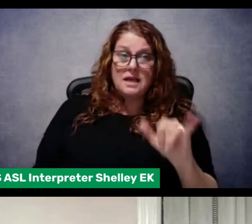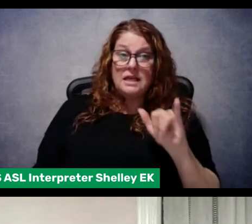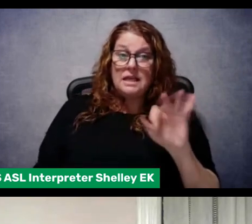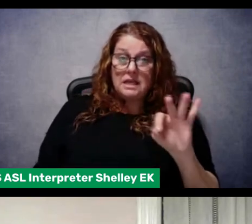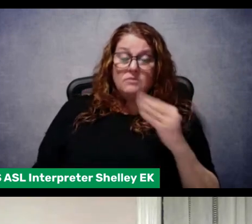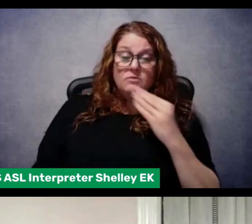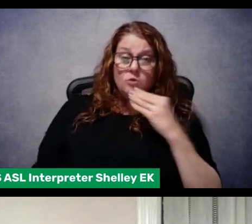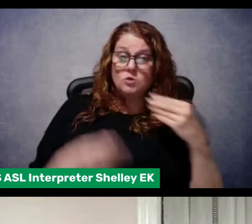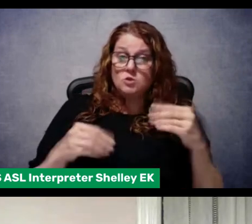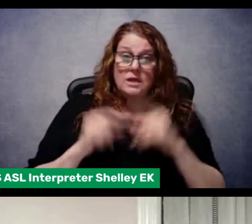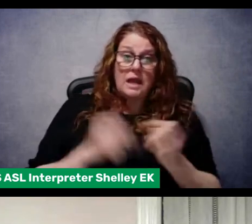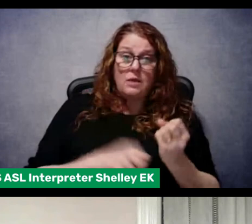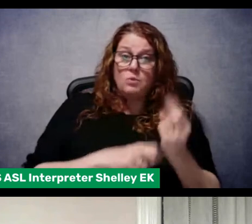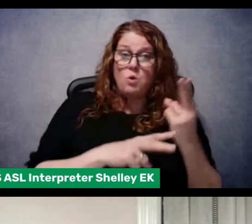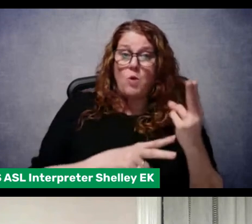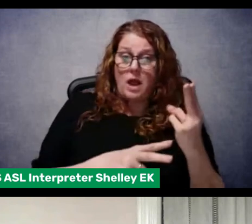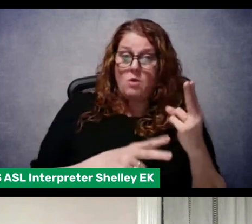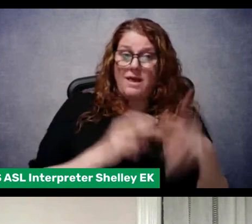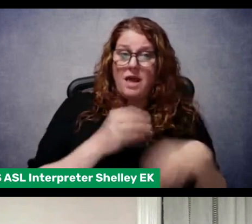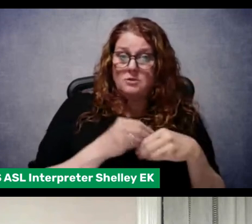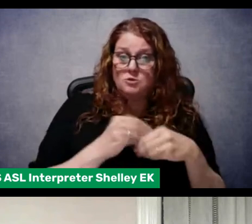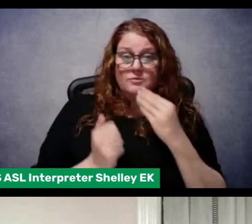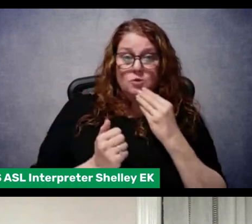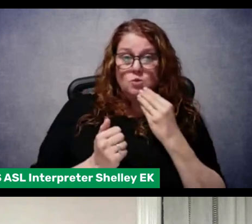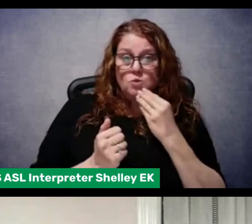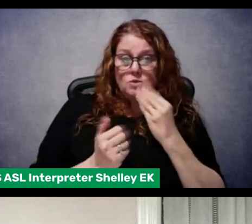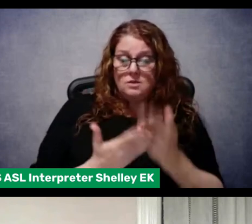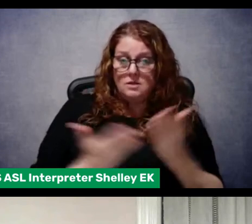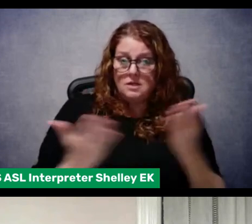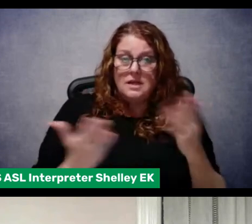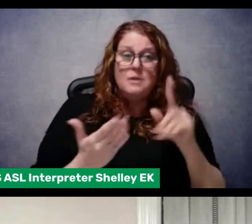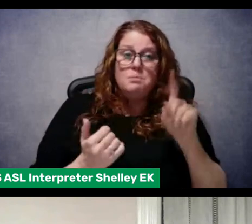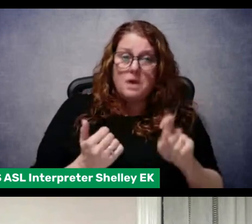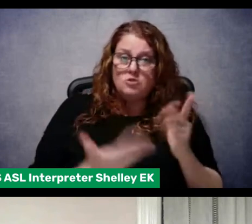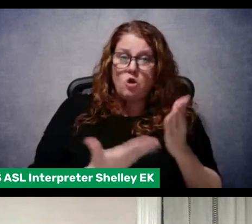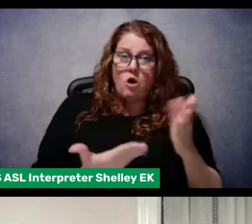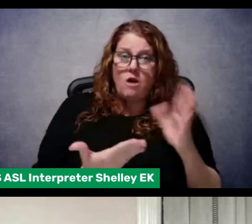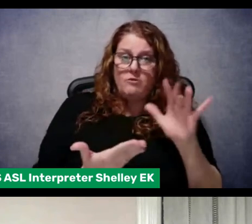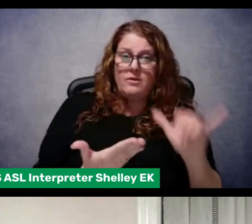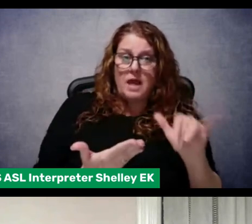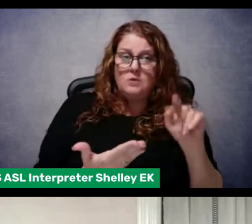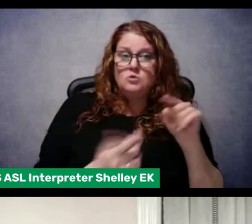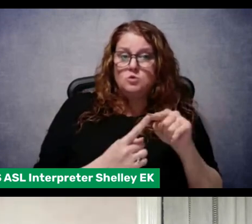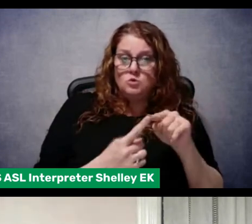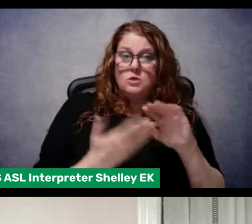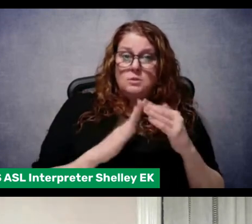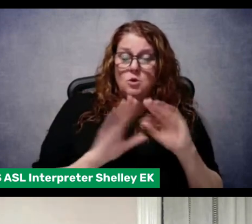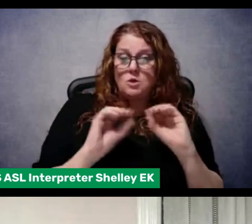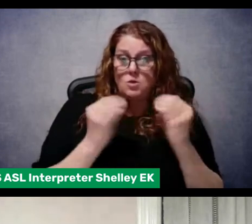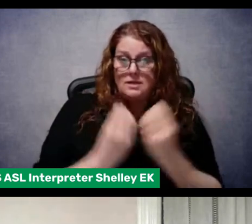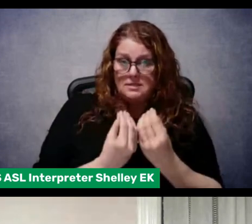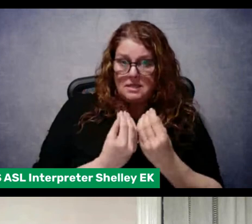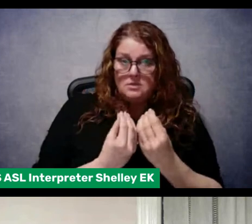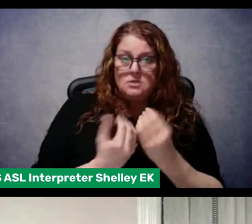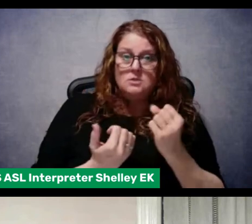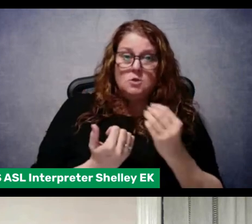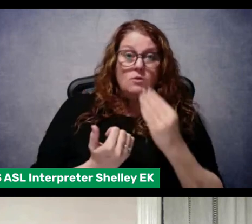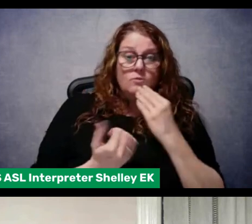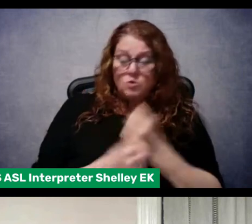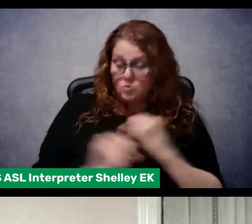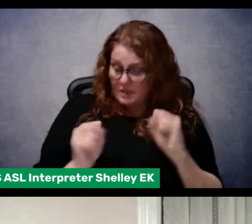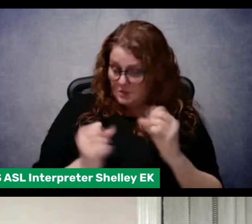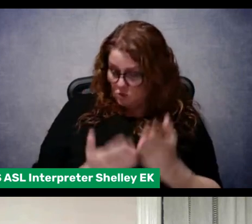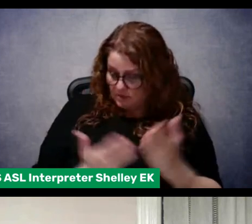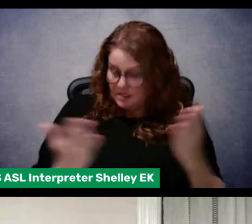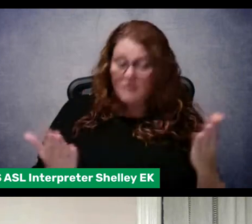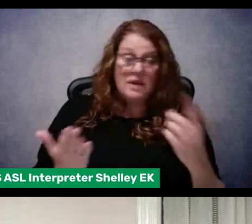stores can't just throw out excess inventory, they have to offer it up to community organizations, so food rescue. So